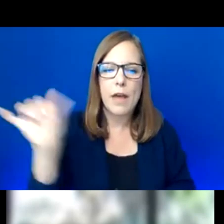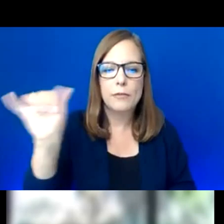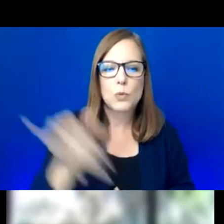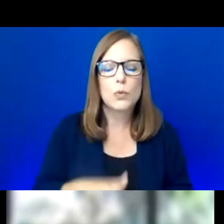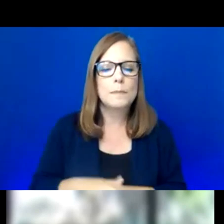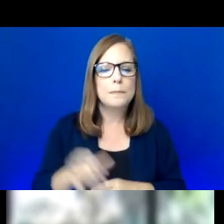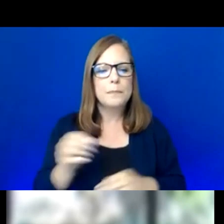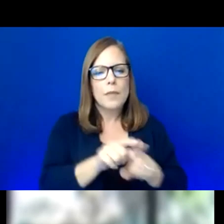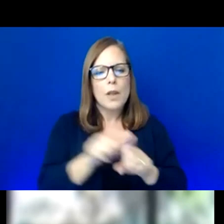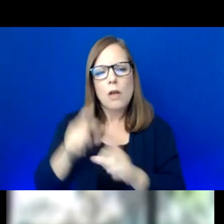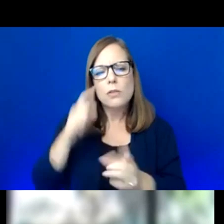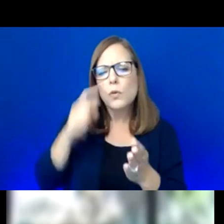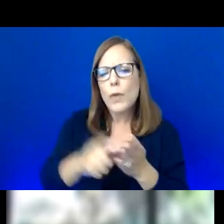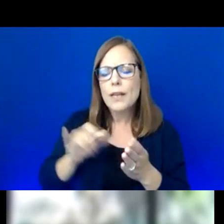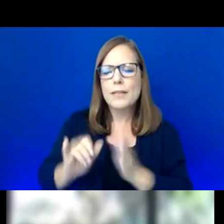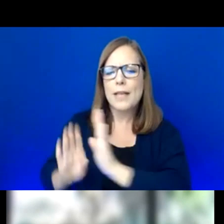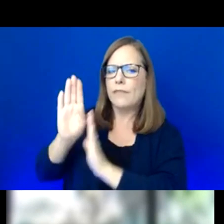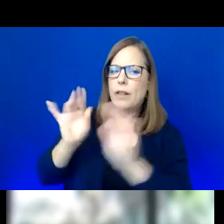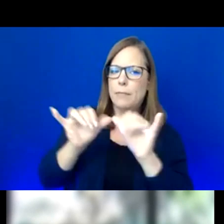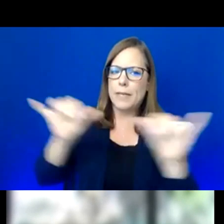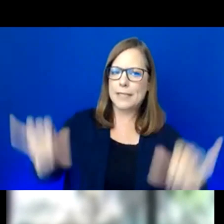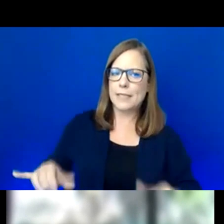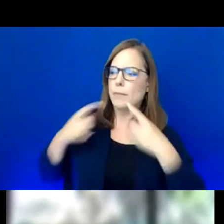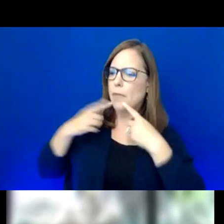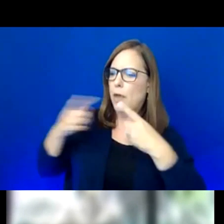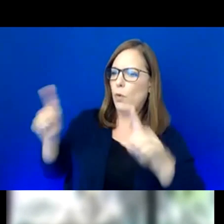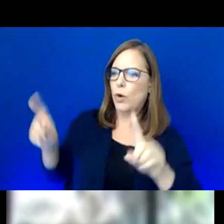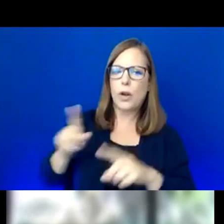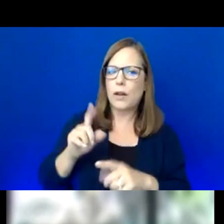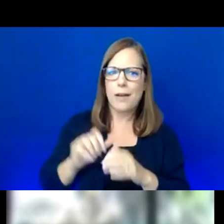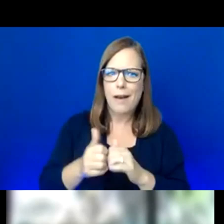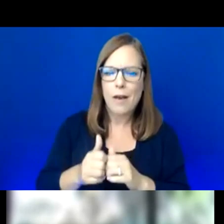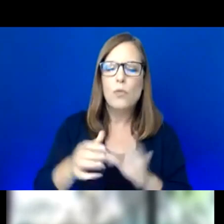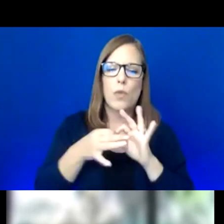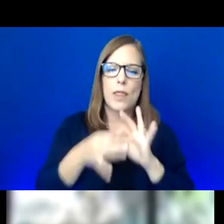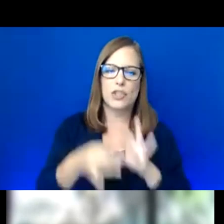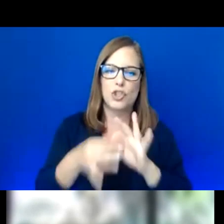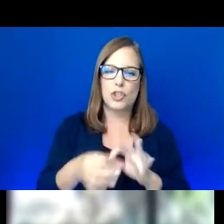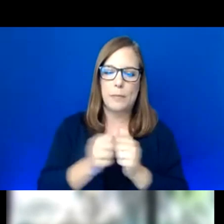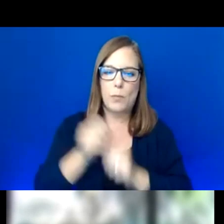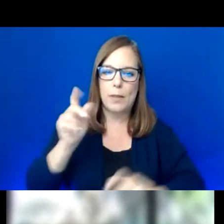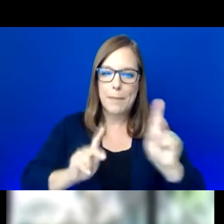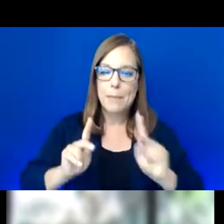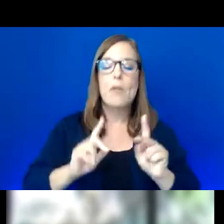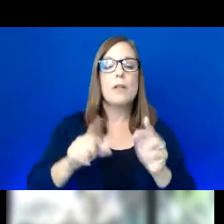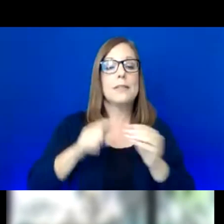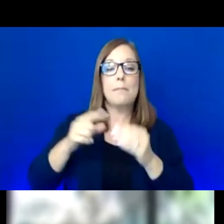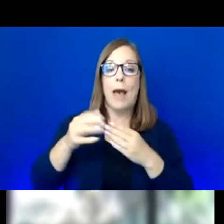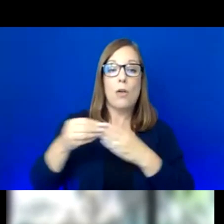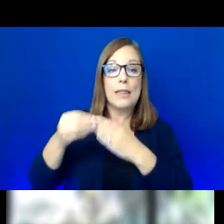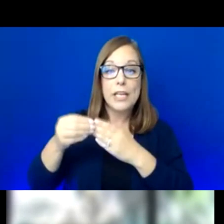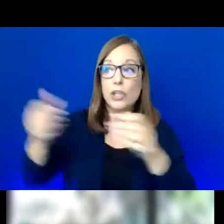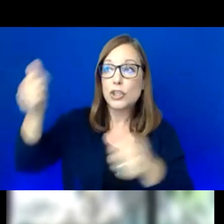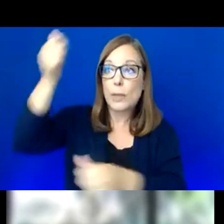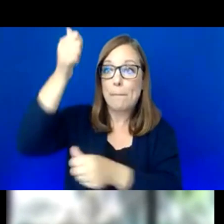that developing a system that works is about relationships. It's about leadership and also funding